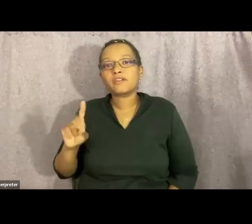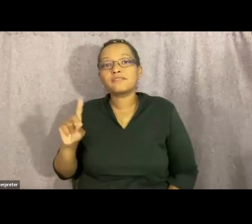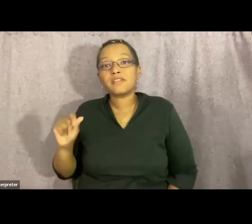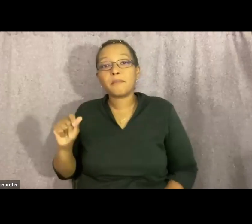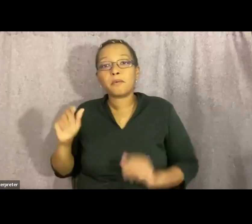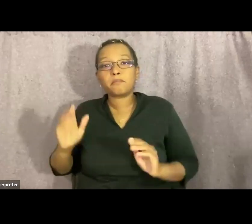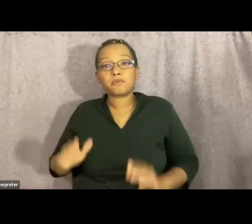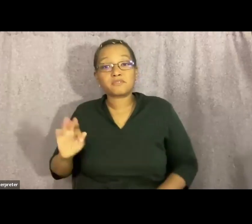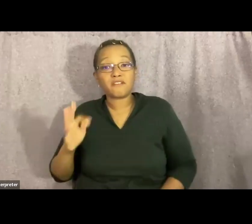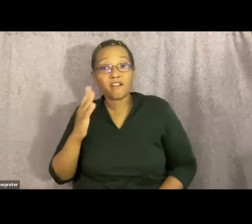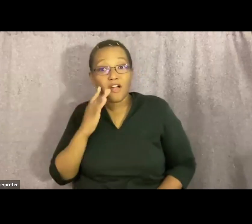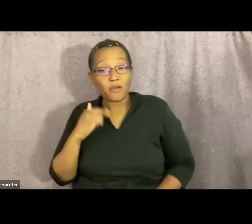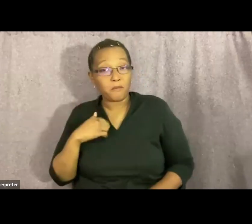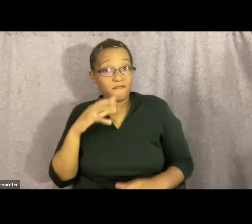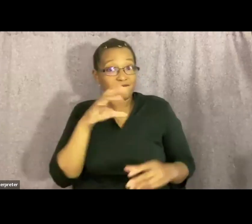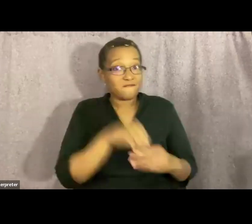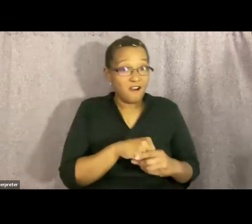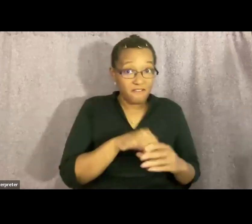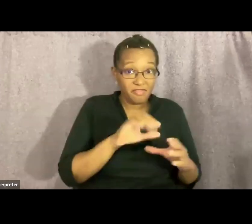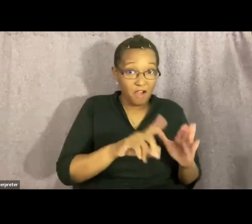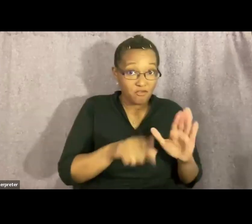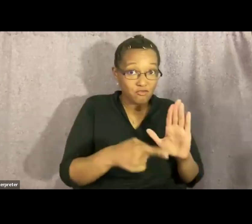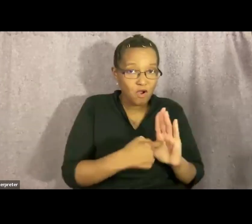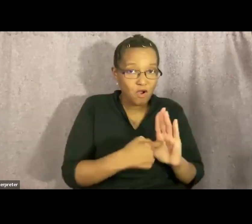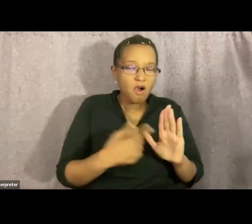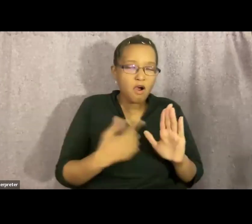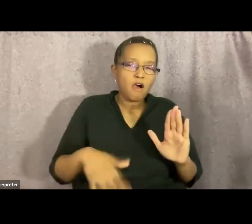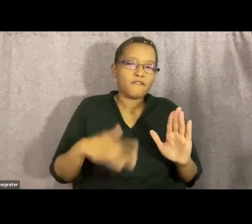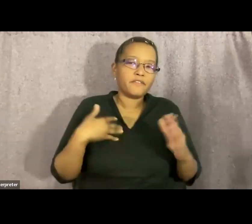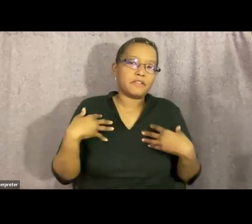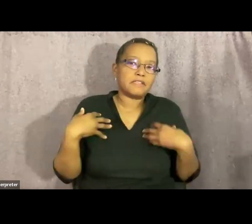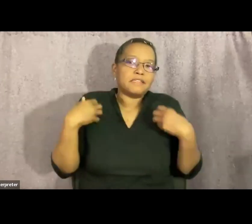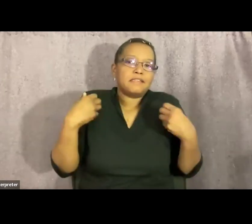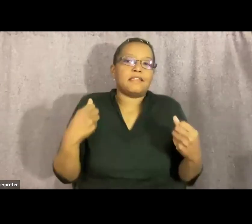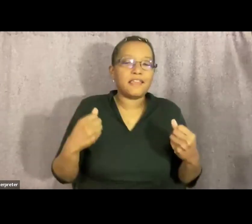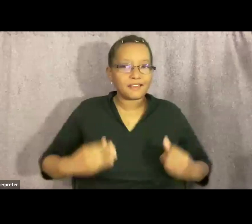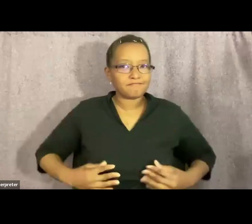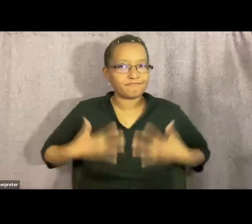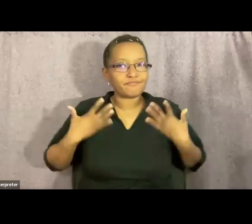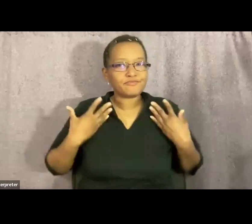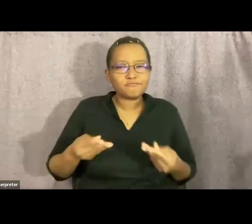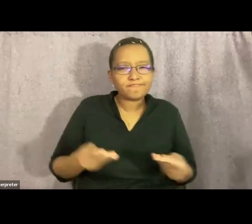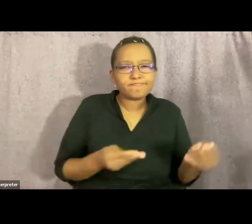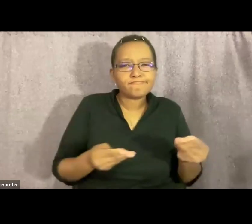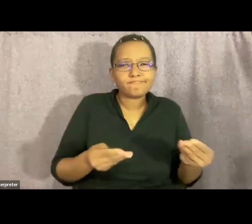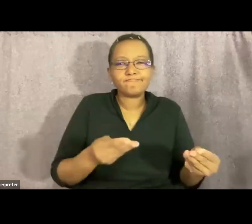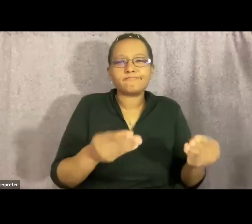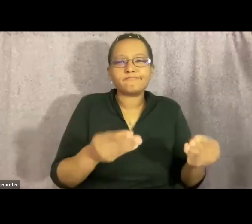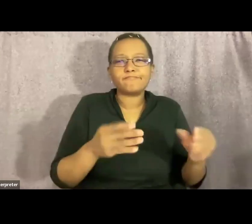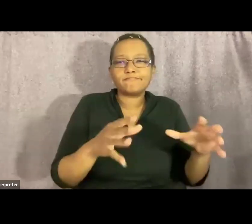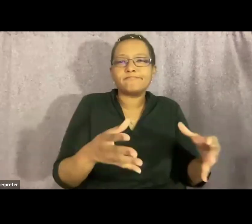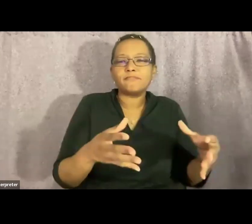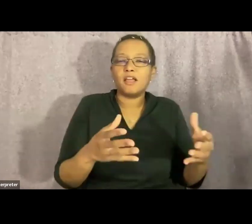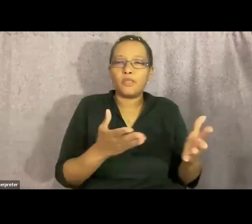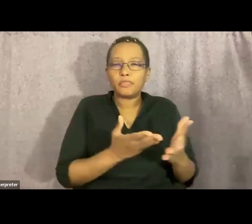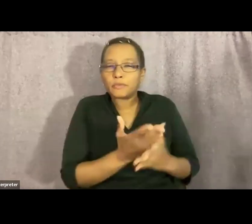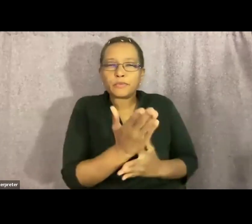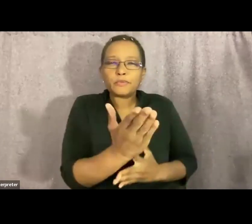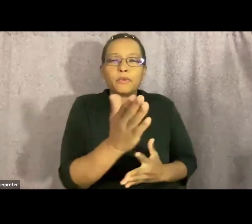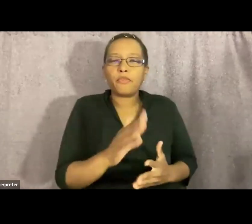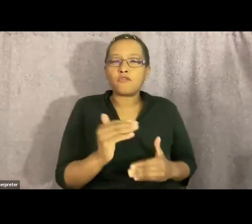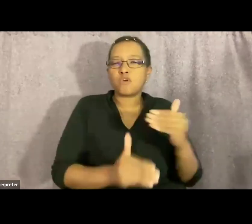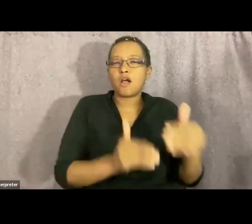so healing and invigorating to steward this cohort through the intensive, given their commitment